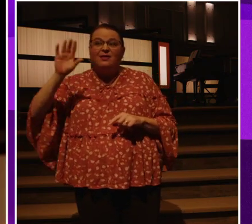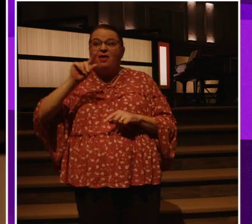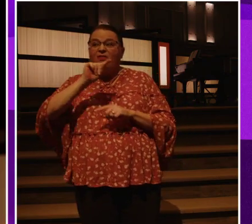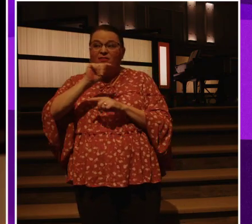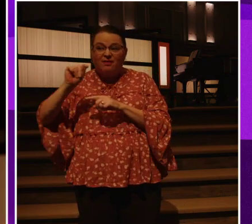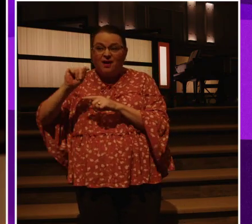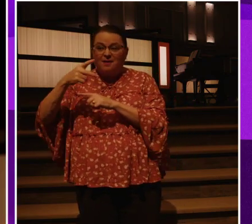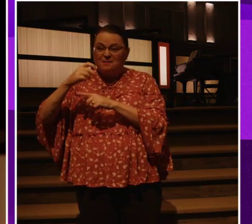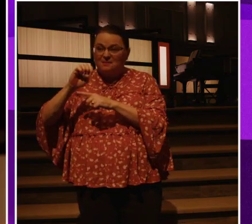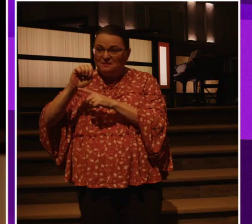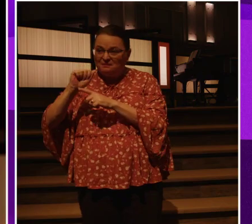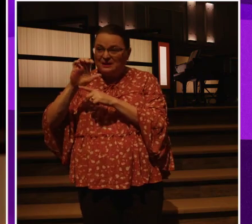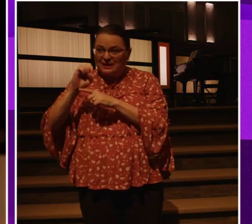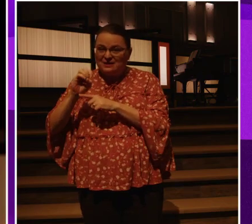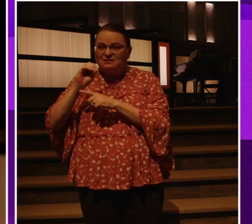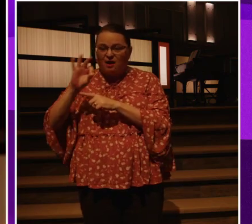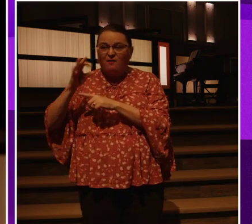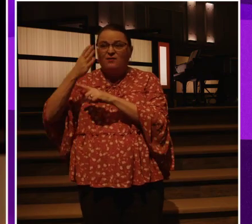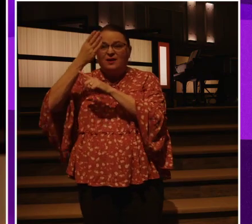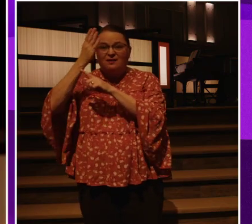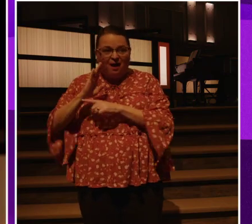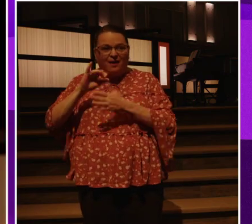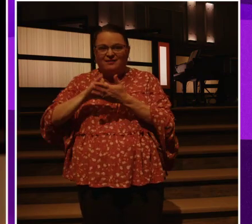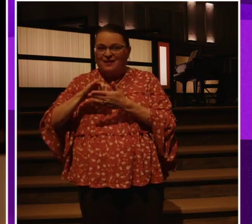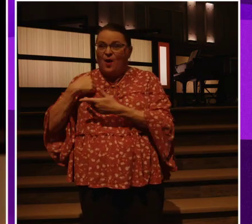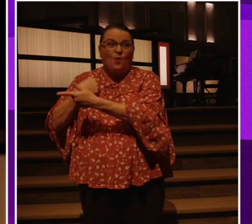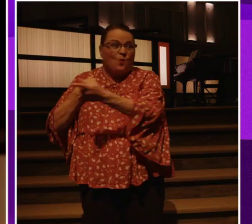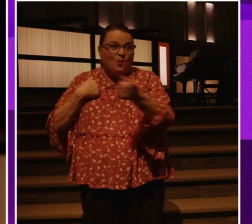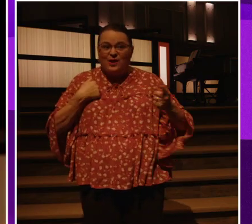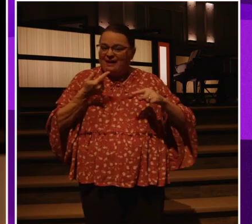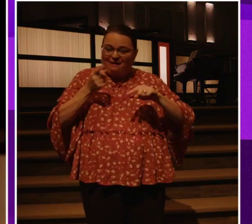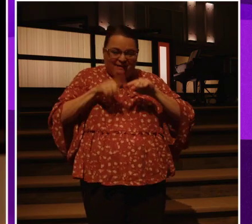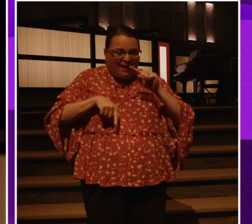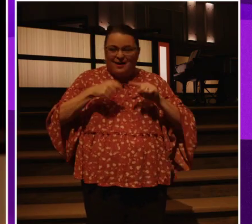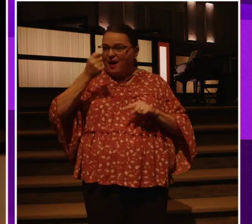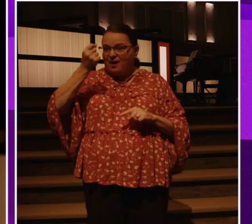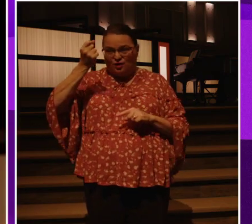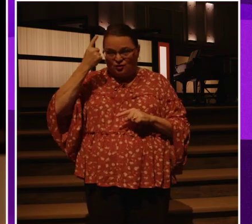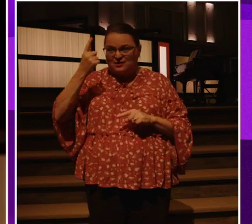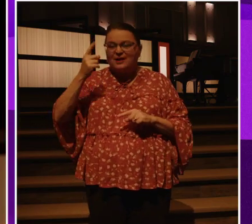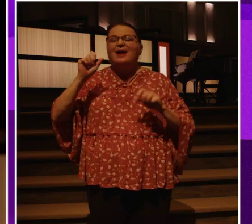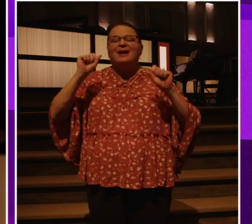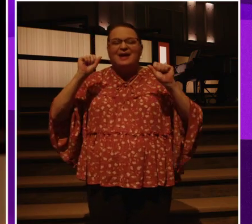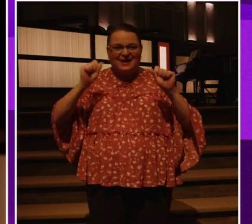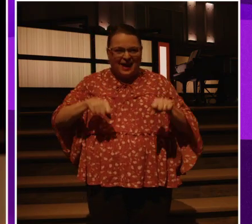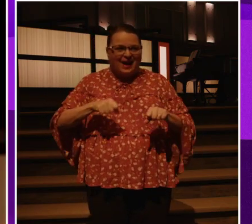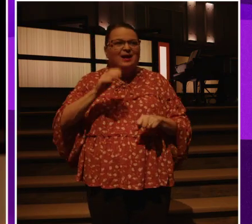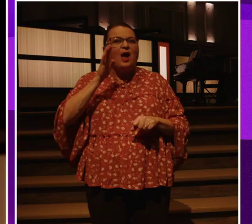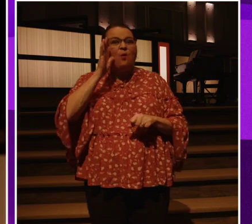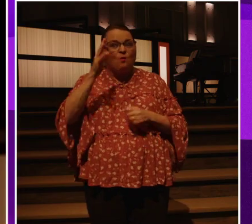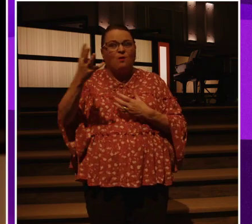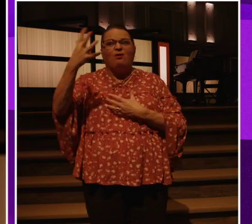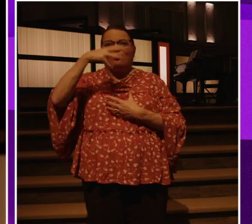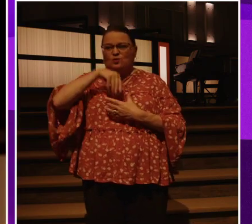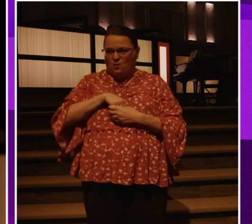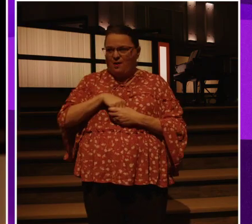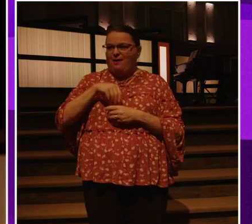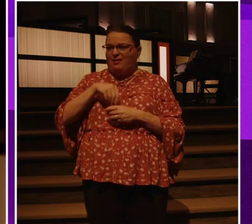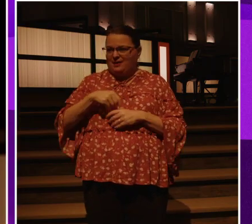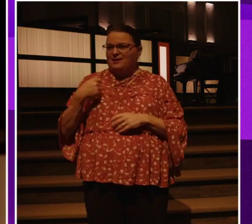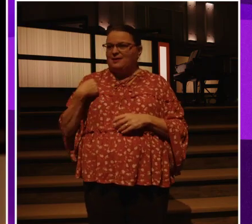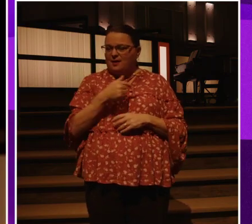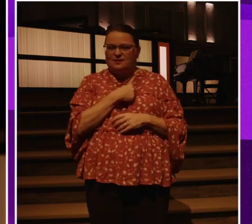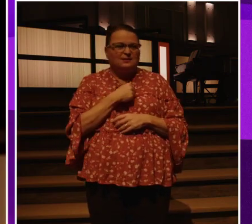all understanding can and will dwell inside of you. And it's not just